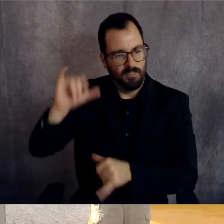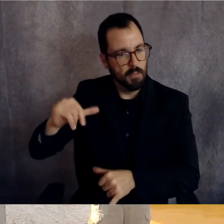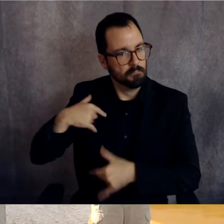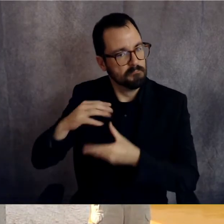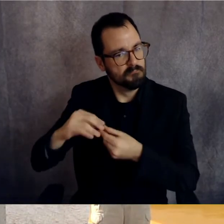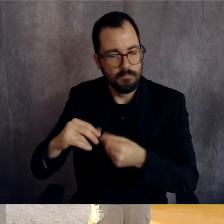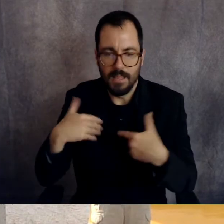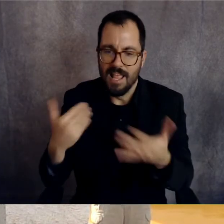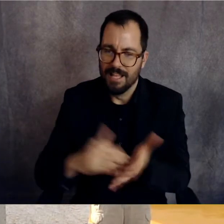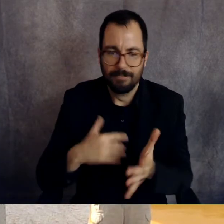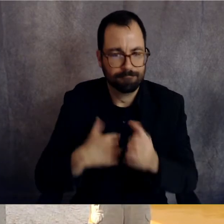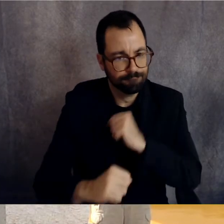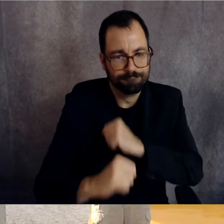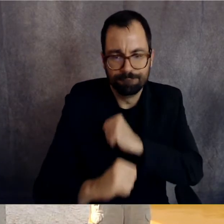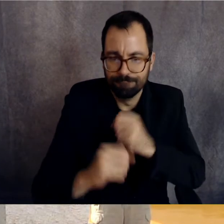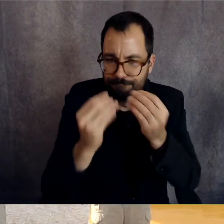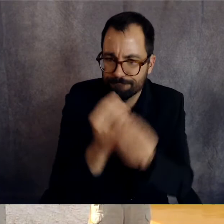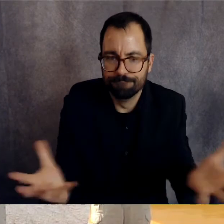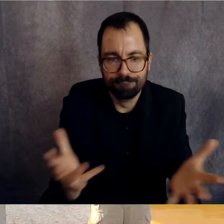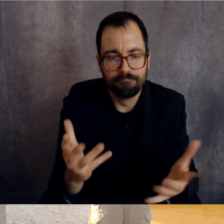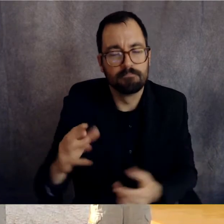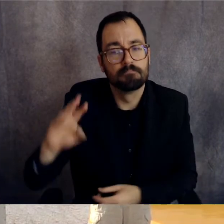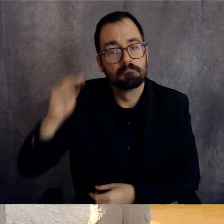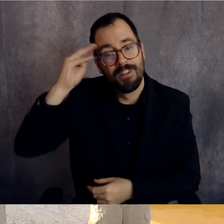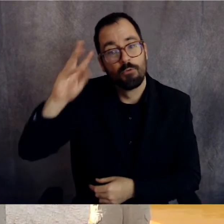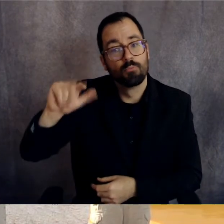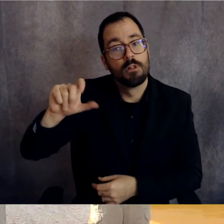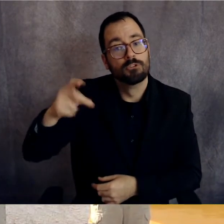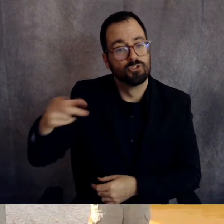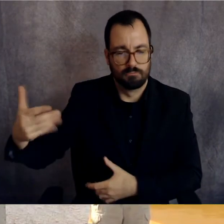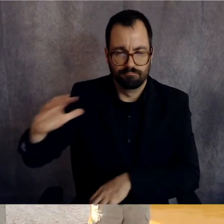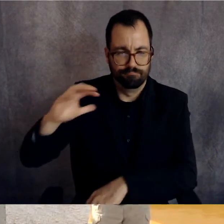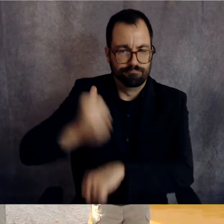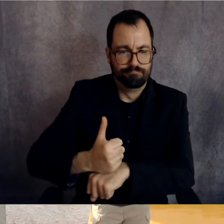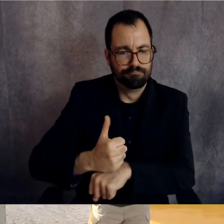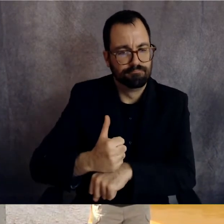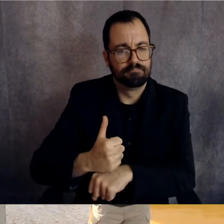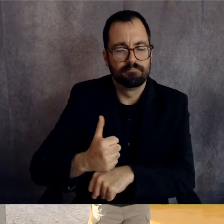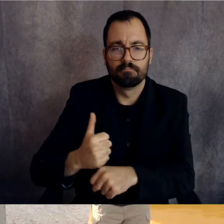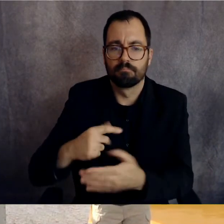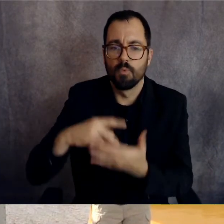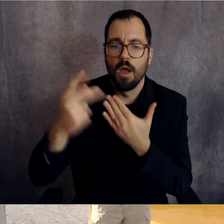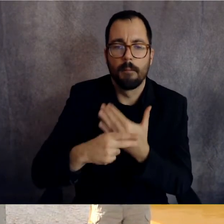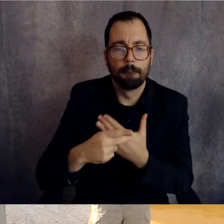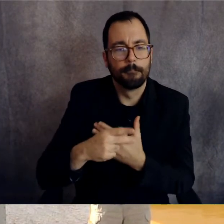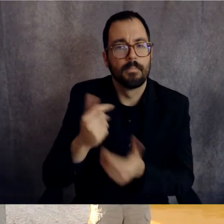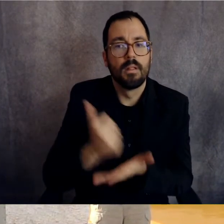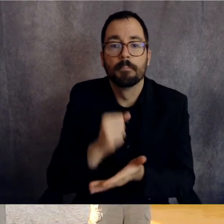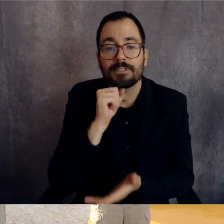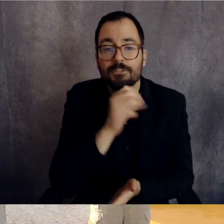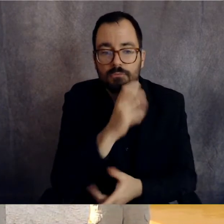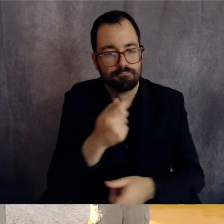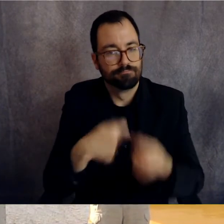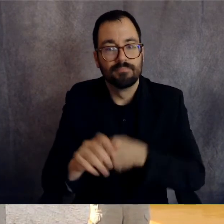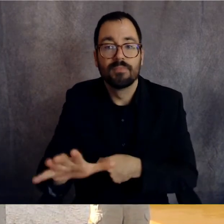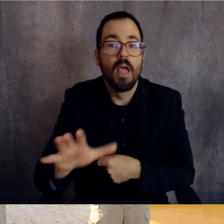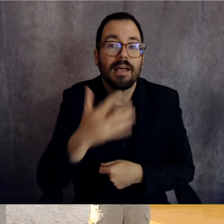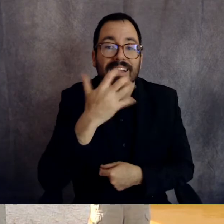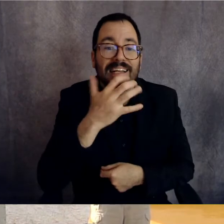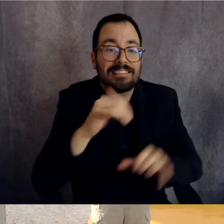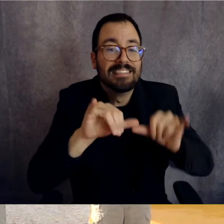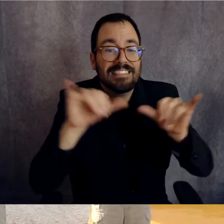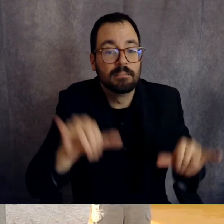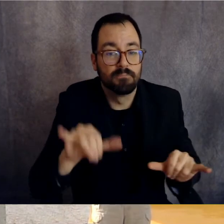promoting that Mayor Walsh has a wonderful program that will help seniors replace their heating systems. This is an